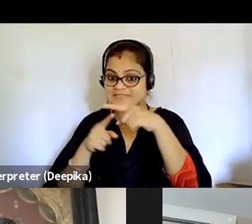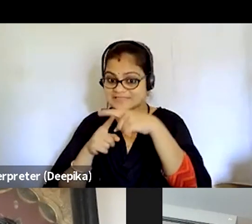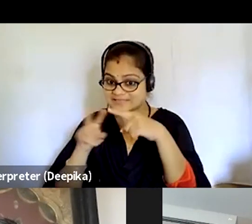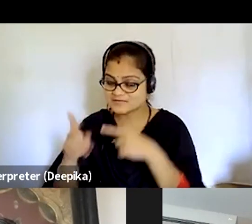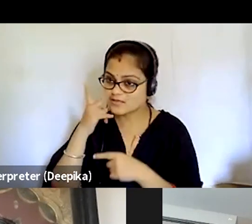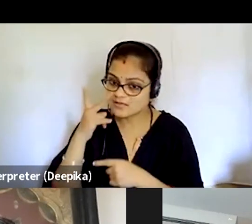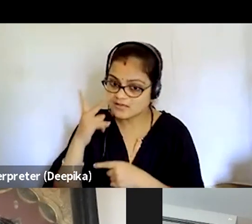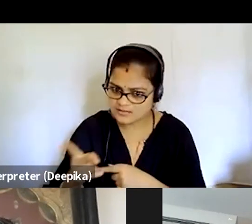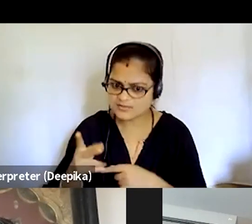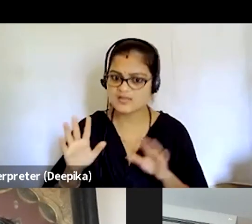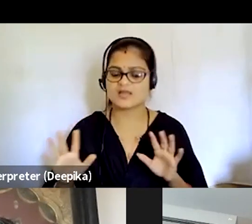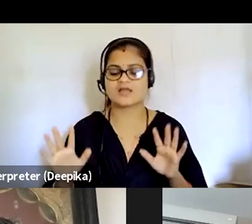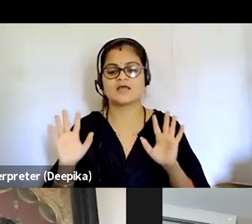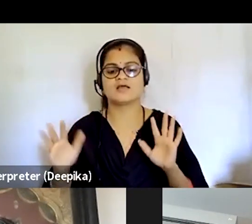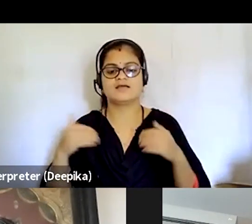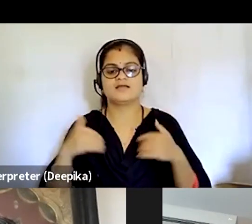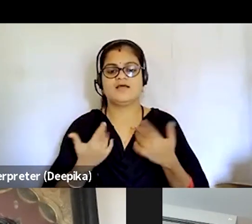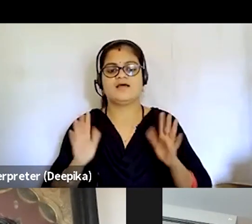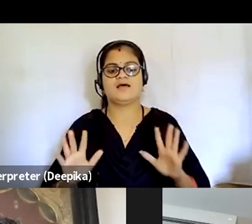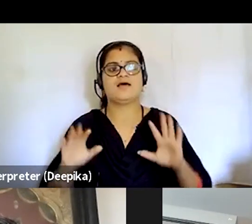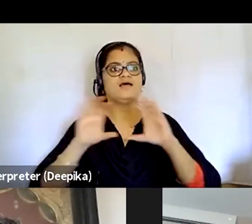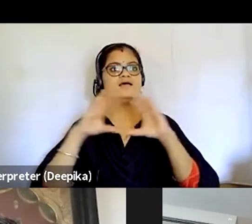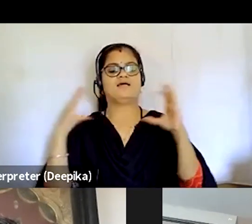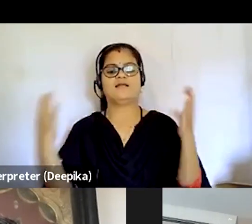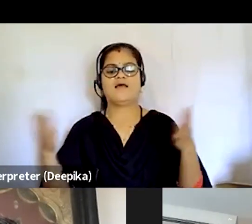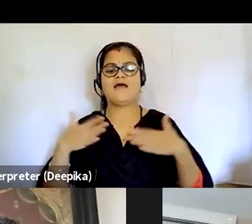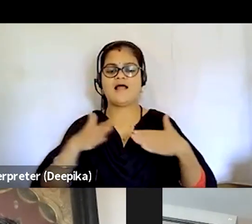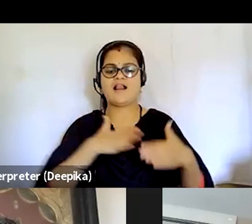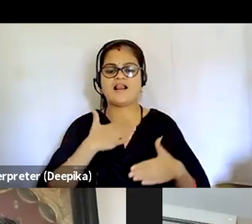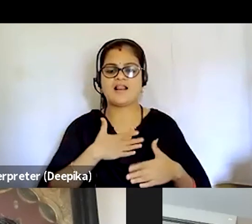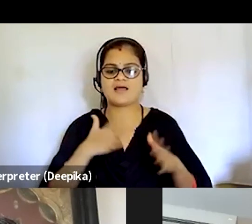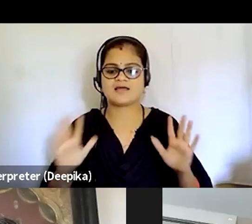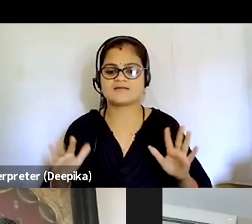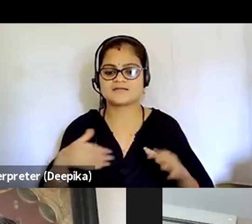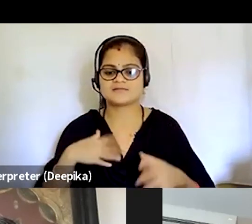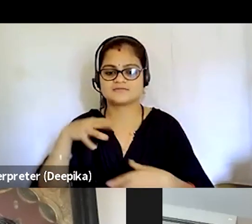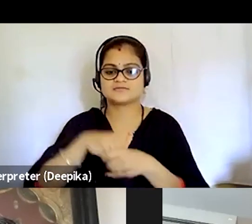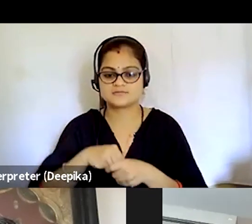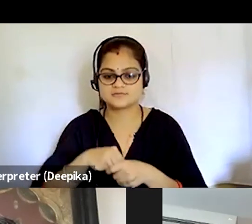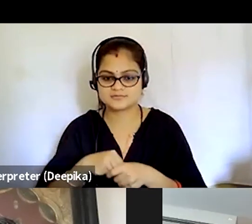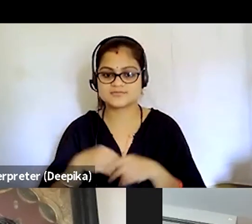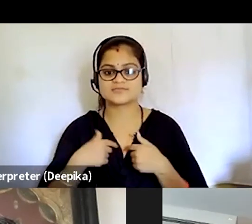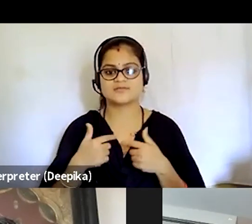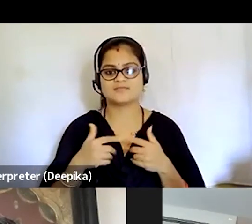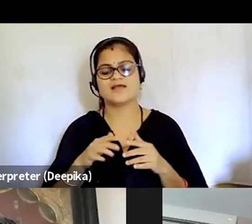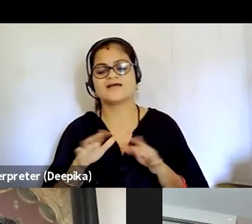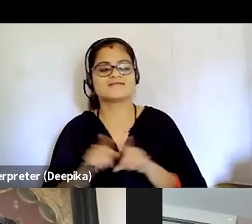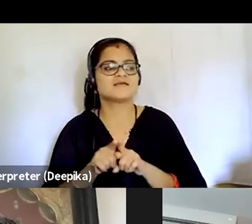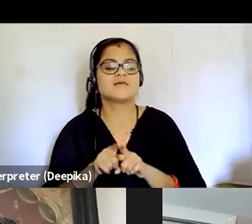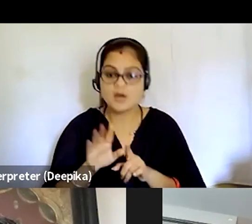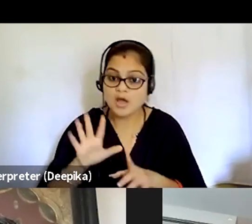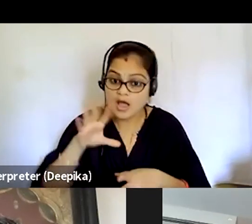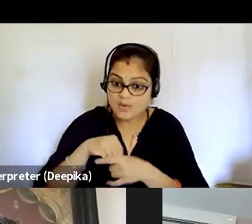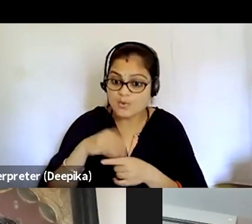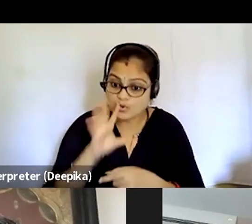television, you just try to imagine that you are in an actual live stadium, but you try to pretend that you're not watching something where those